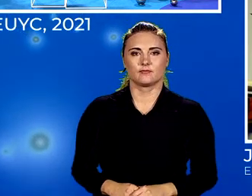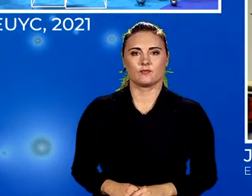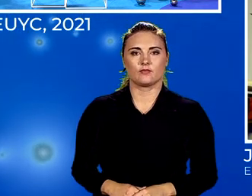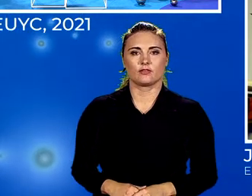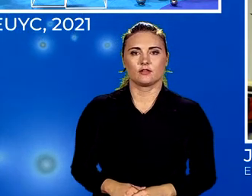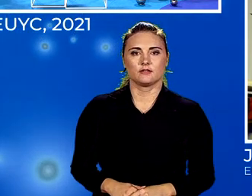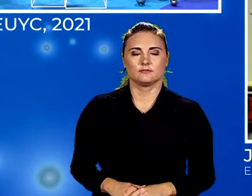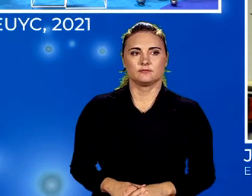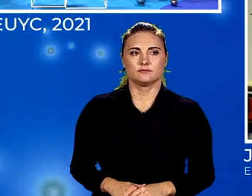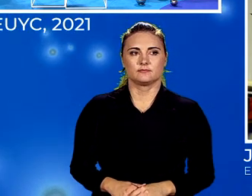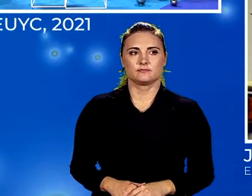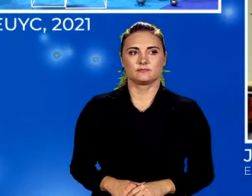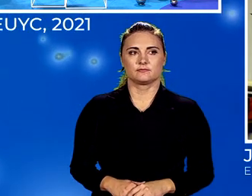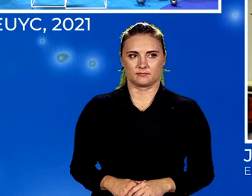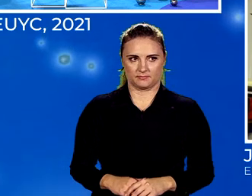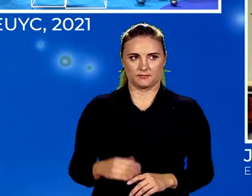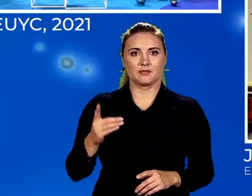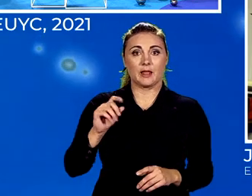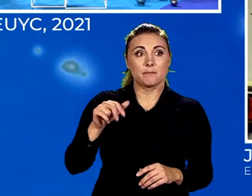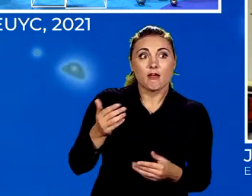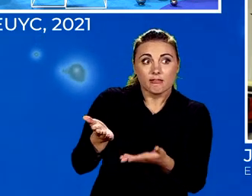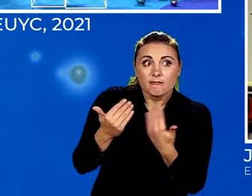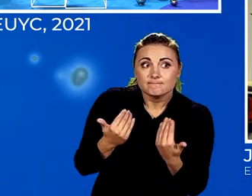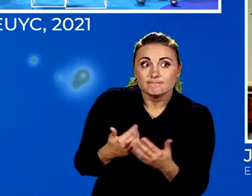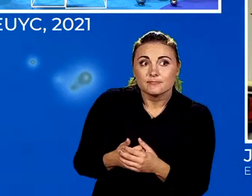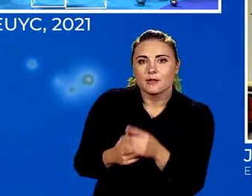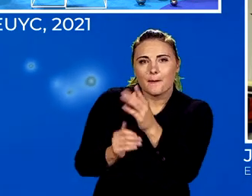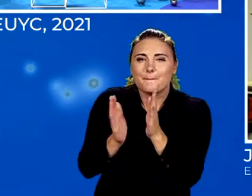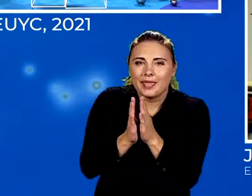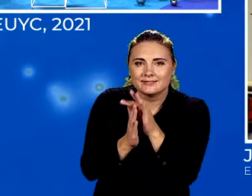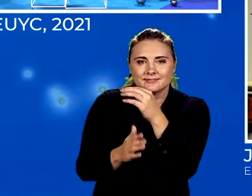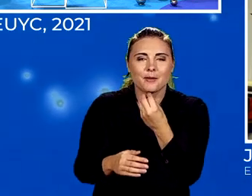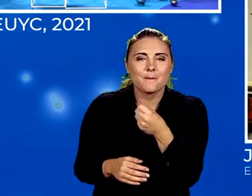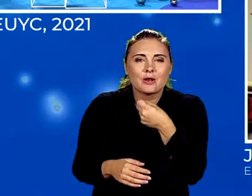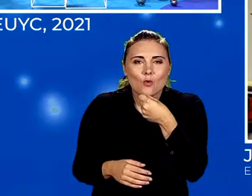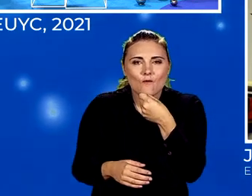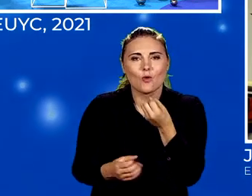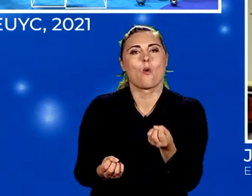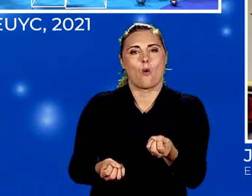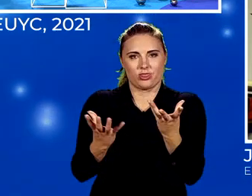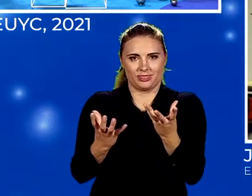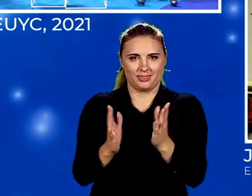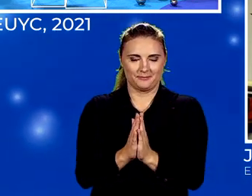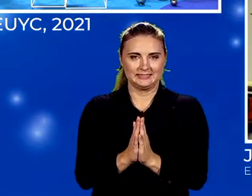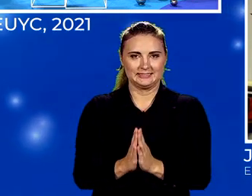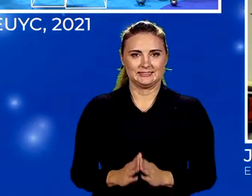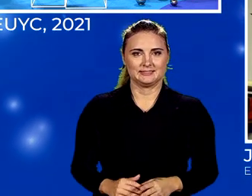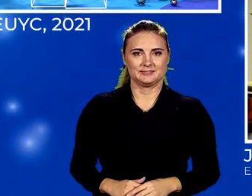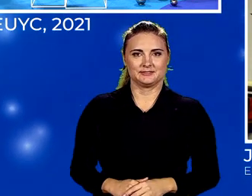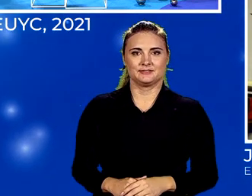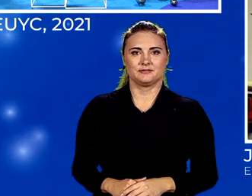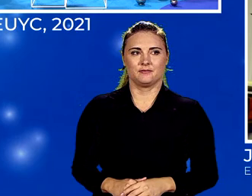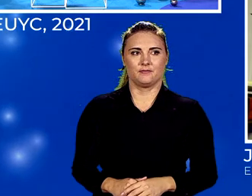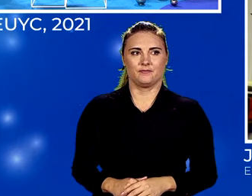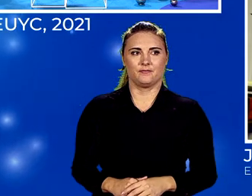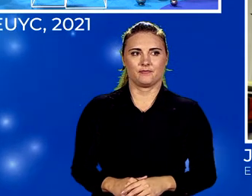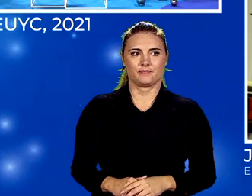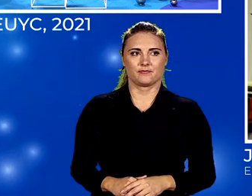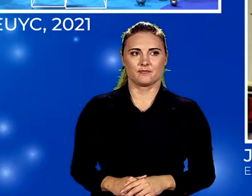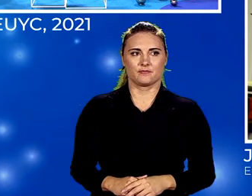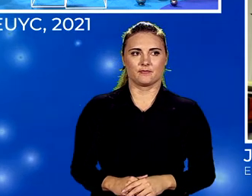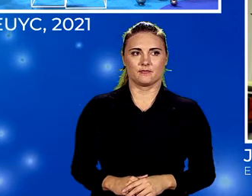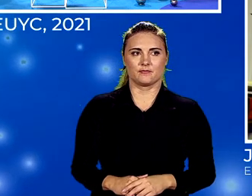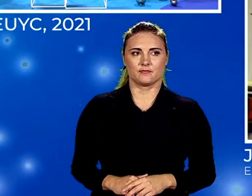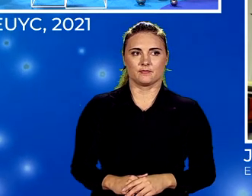So Damiana, you would have to unmute yourself if this would be the challenge again. Her question was for Elsie. So Elsie, you can get ready with